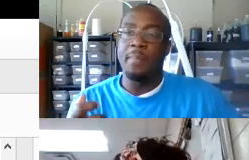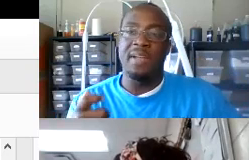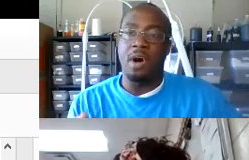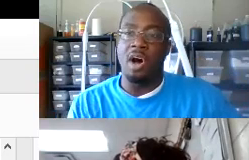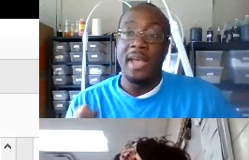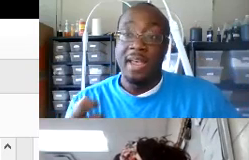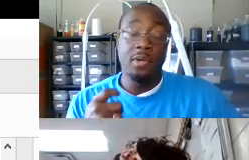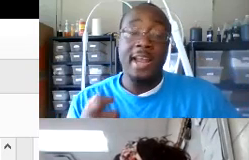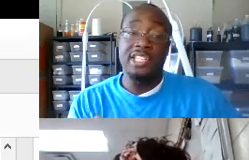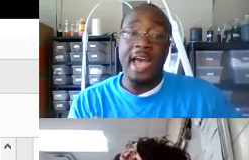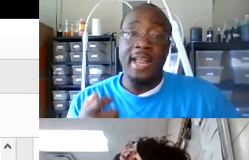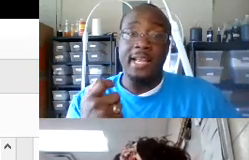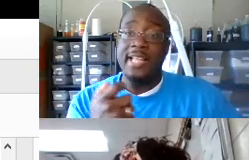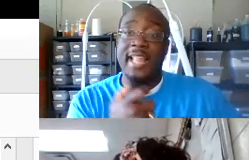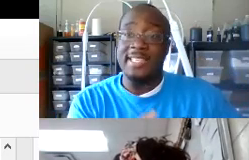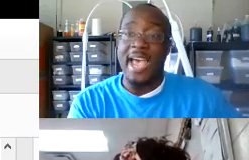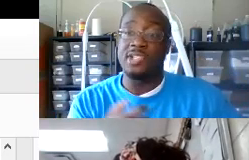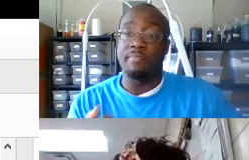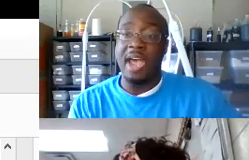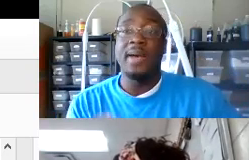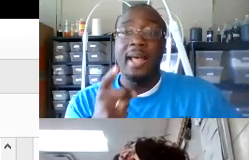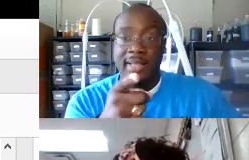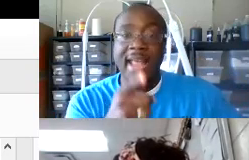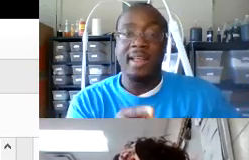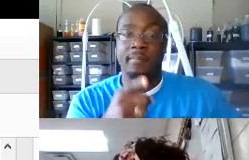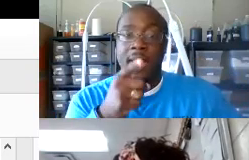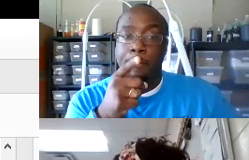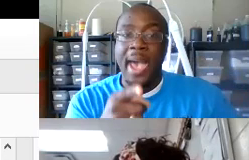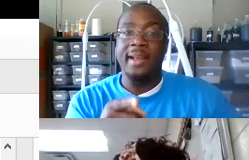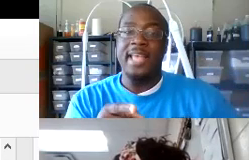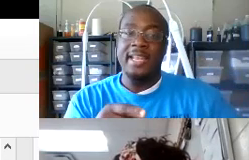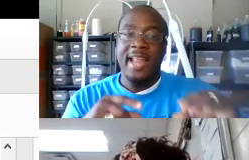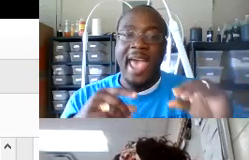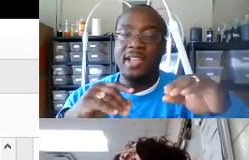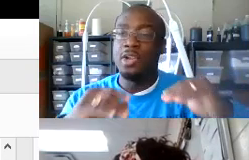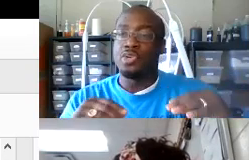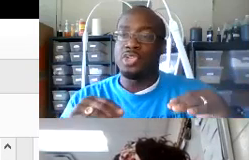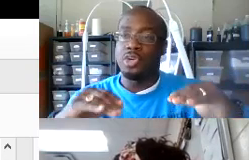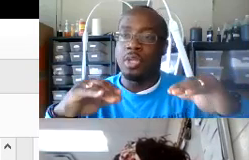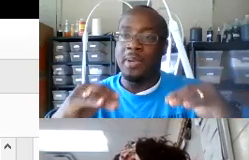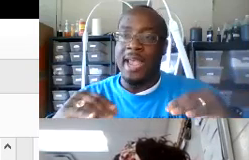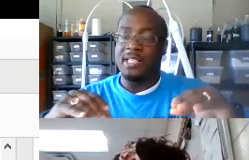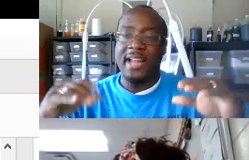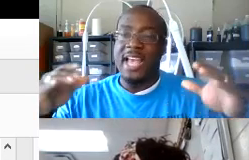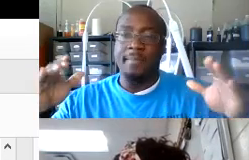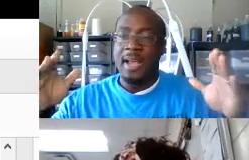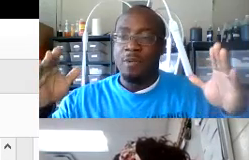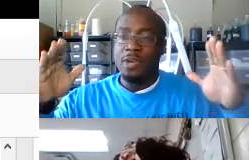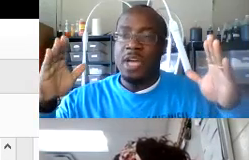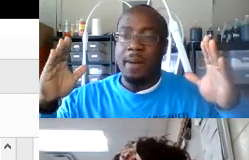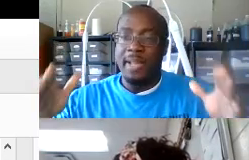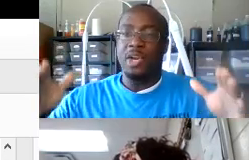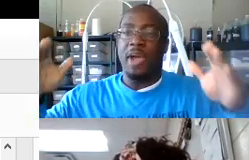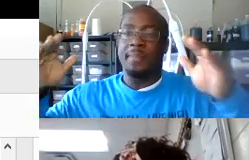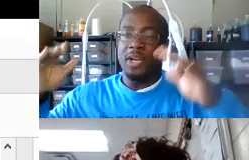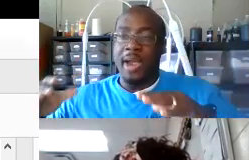can get people involved, if you got a child that does not like science or math, let them balance and then add the nutrients to the pH. A lot of times when